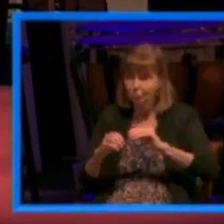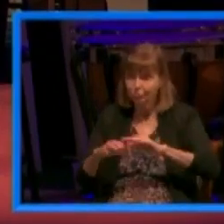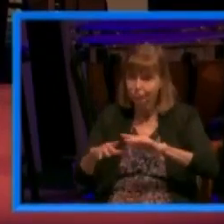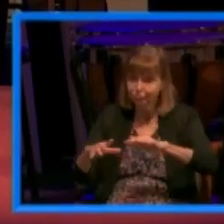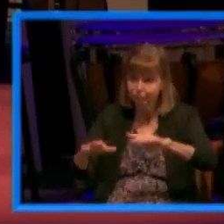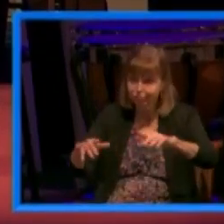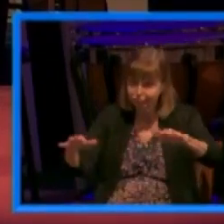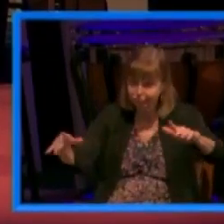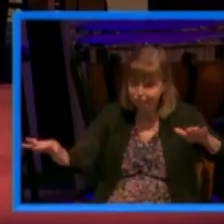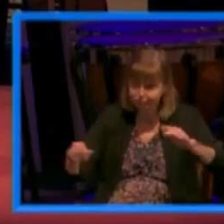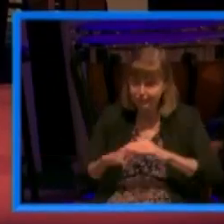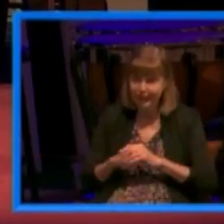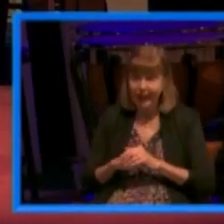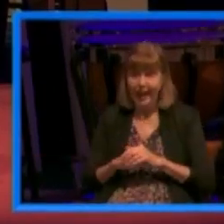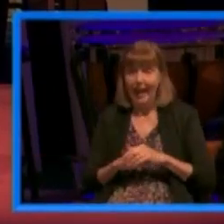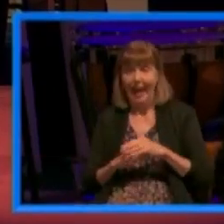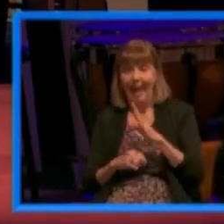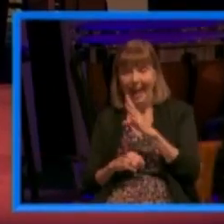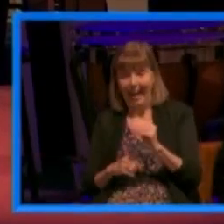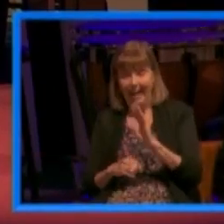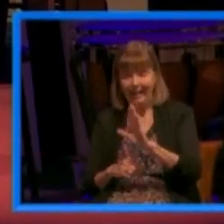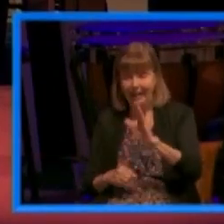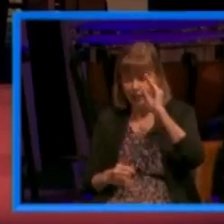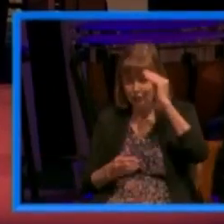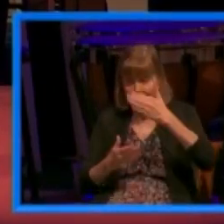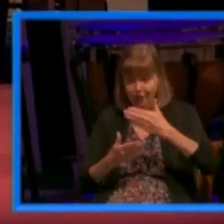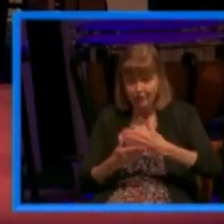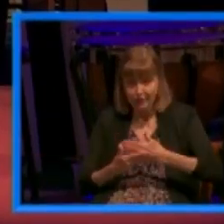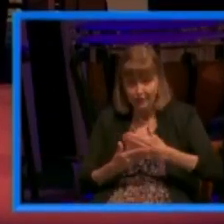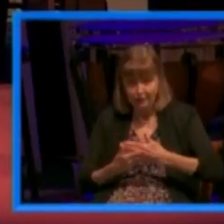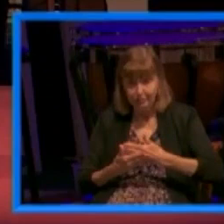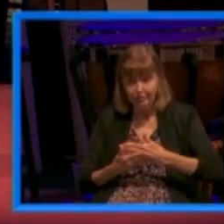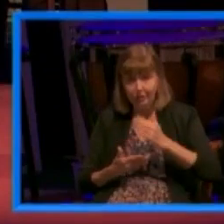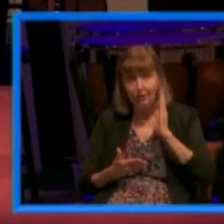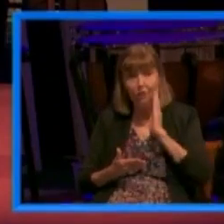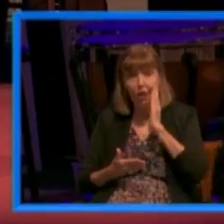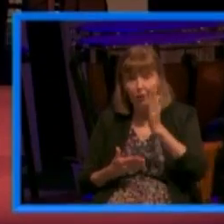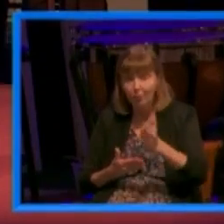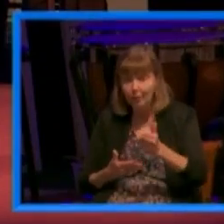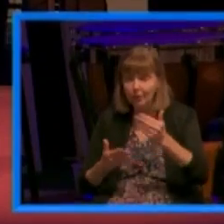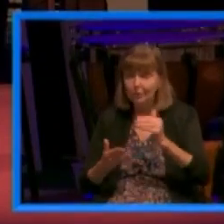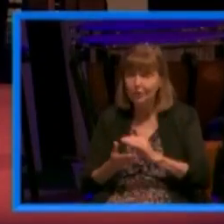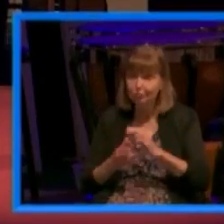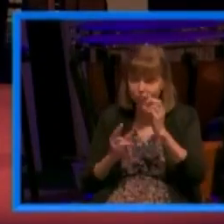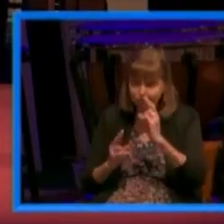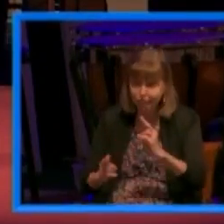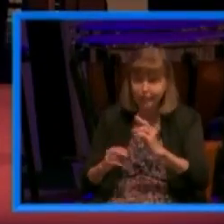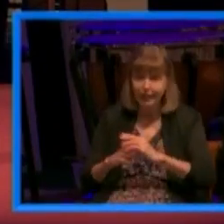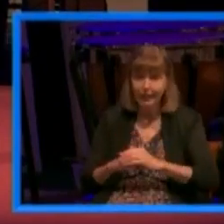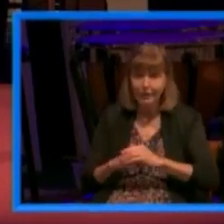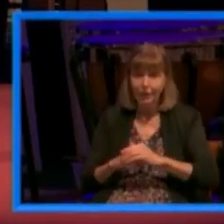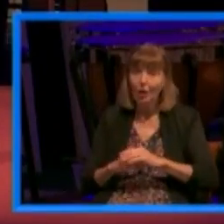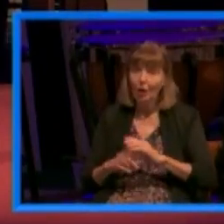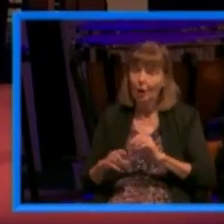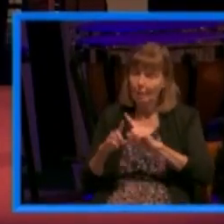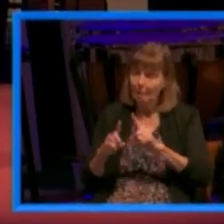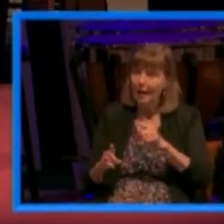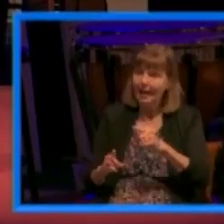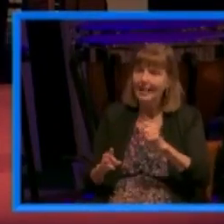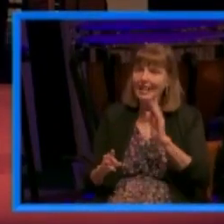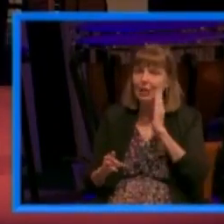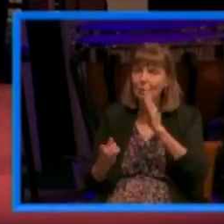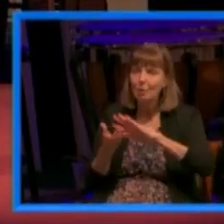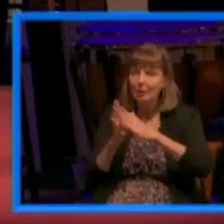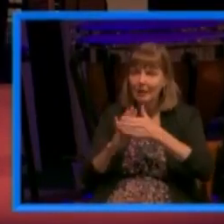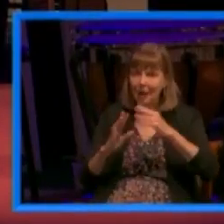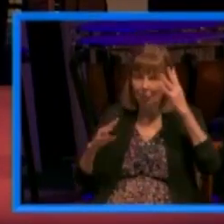has listened to your affliction. The word Ishmael literally means God has listened. In verse 12, and he shall be a wild donkey of a man, his hand against everyone